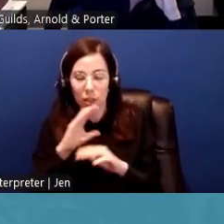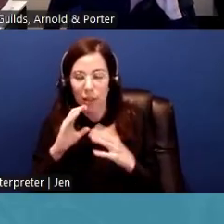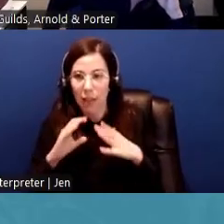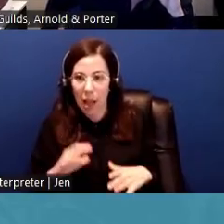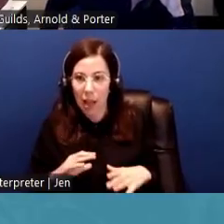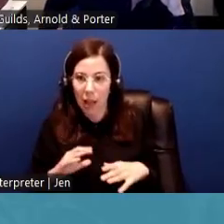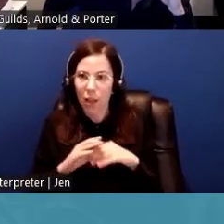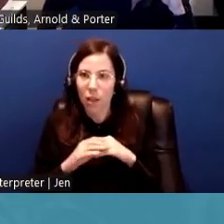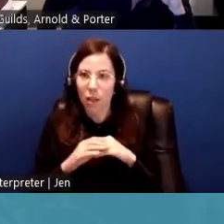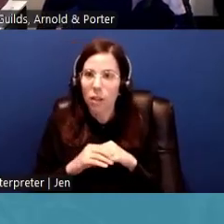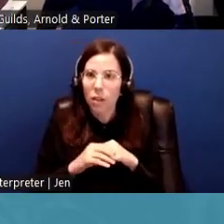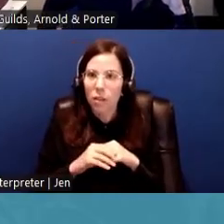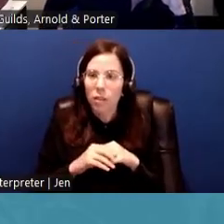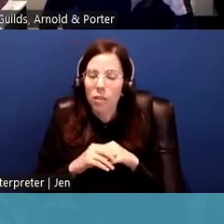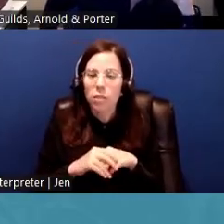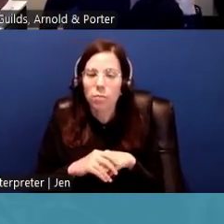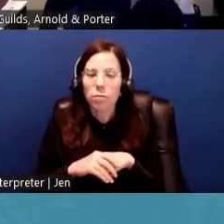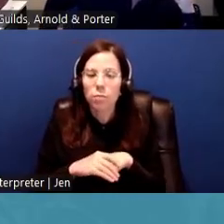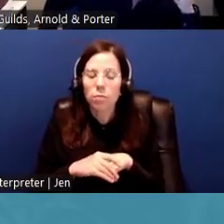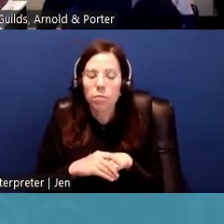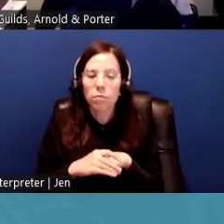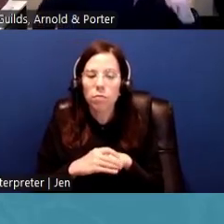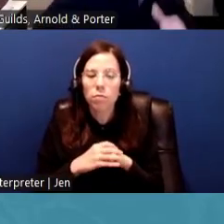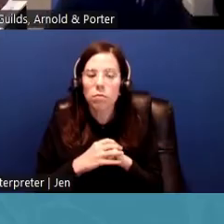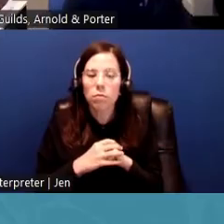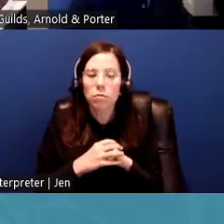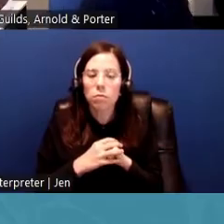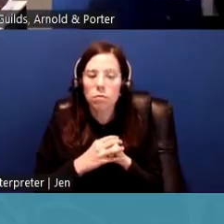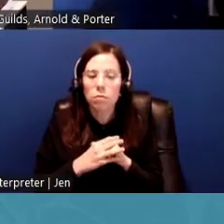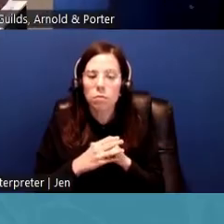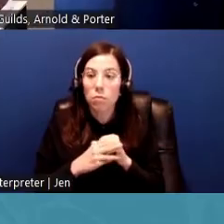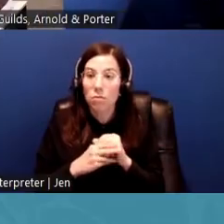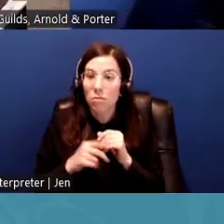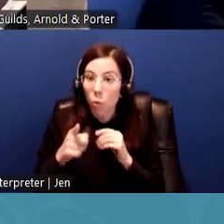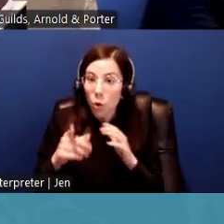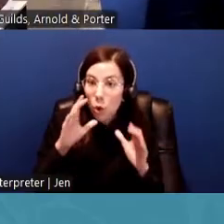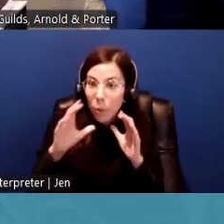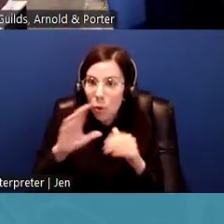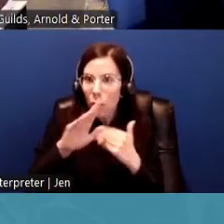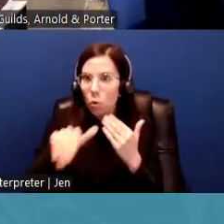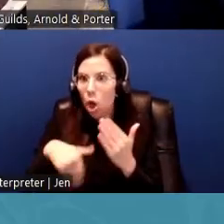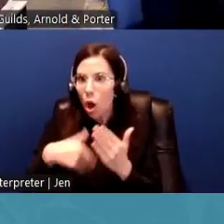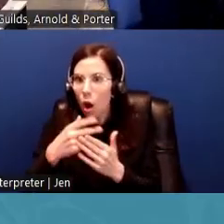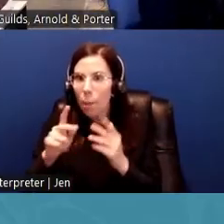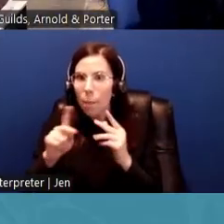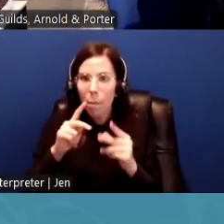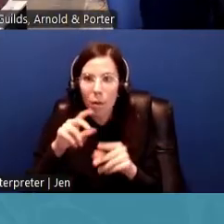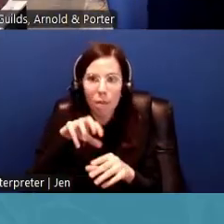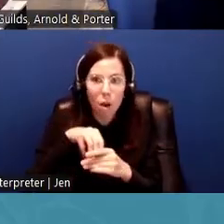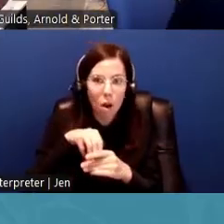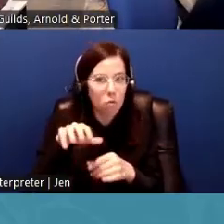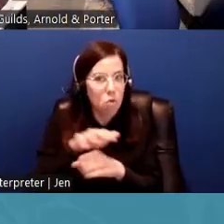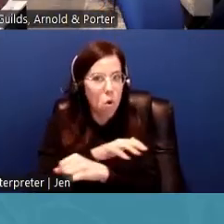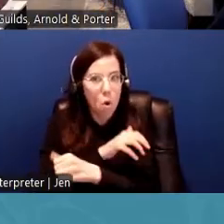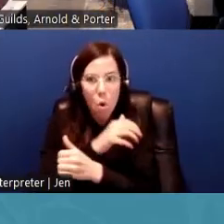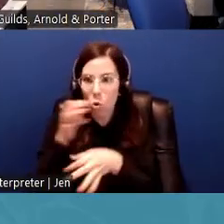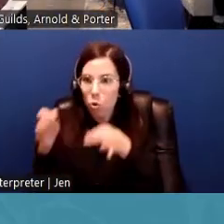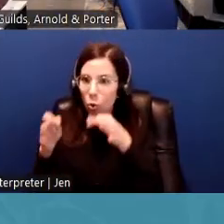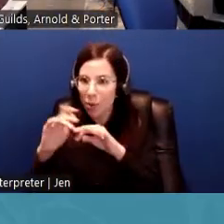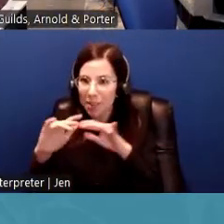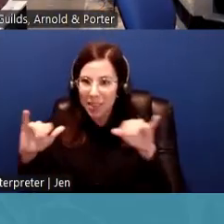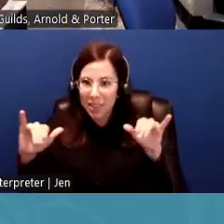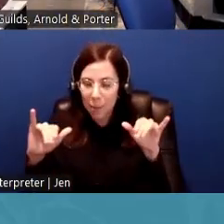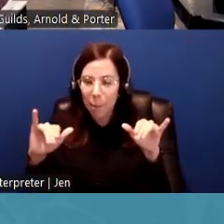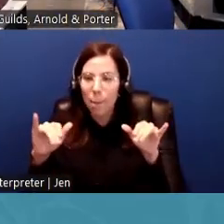when you're communicating with the players that are involved in the whole sphere, that they